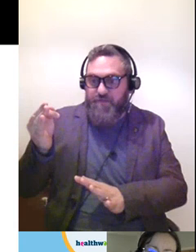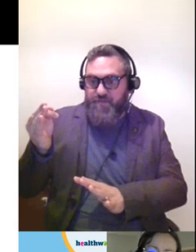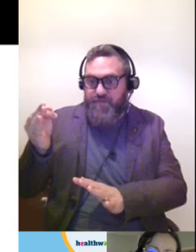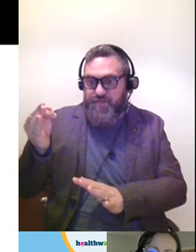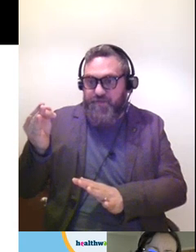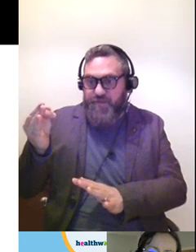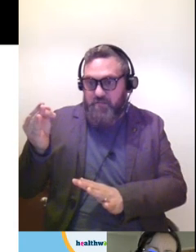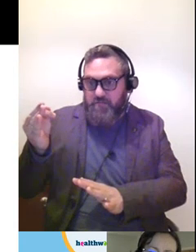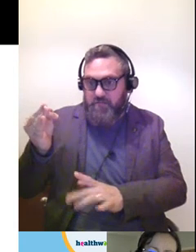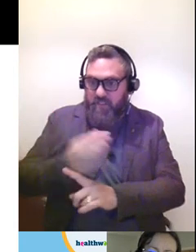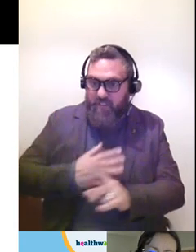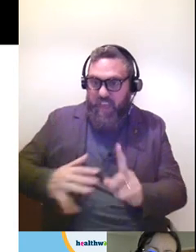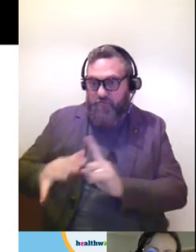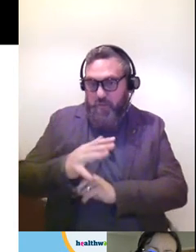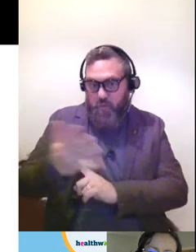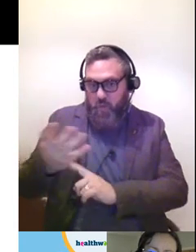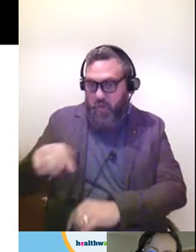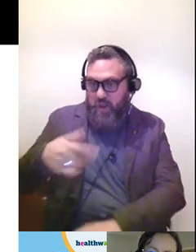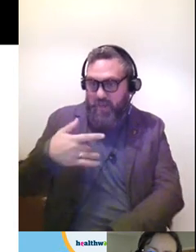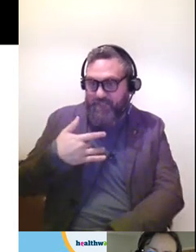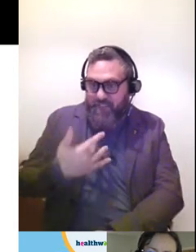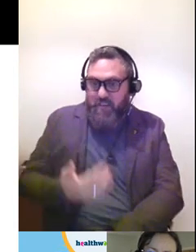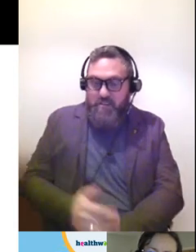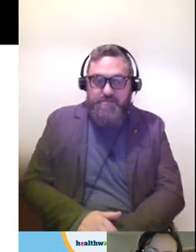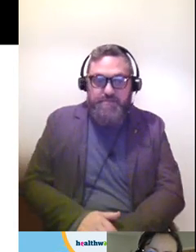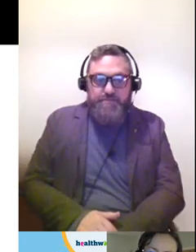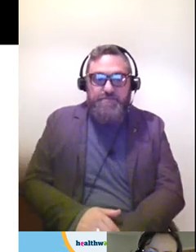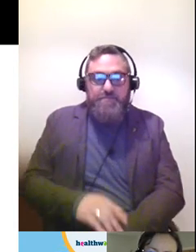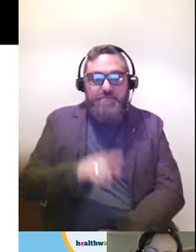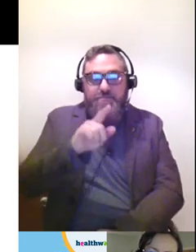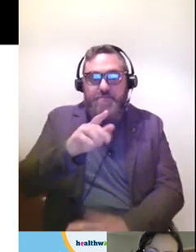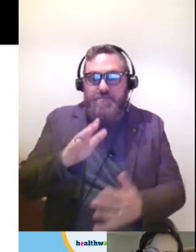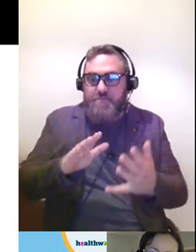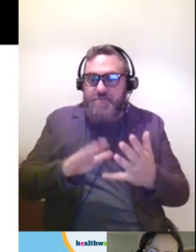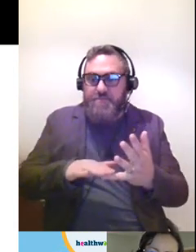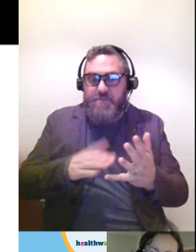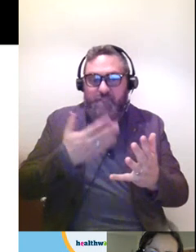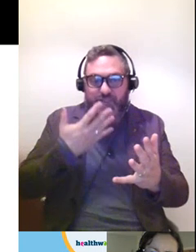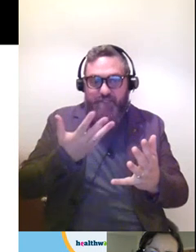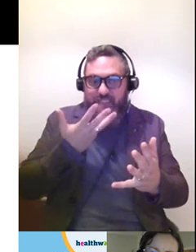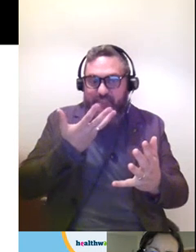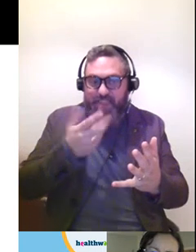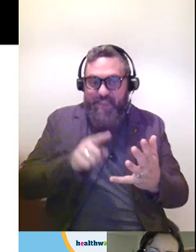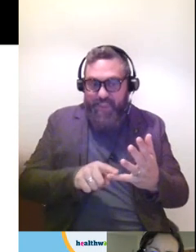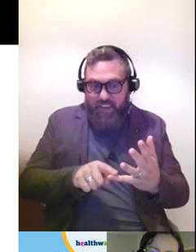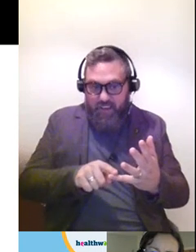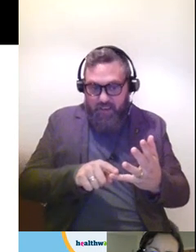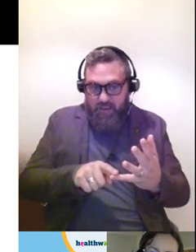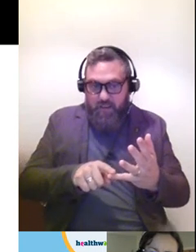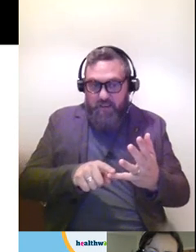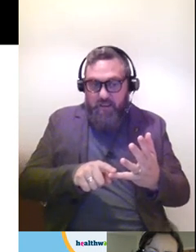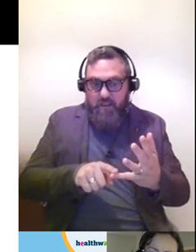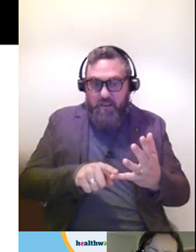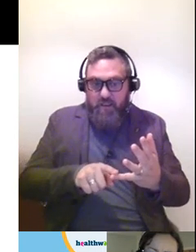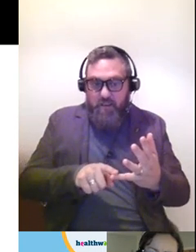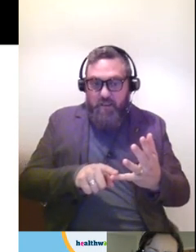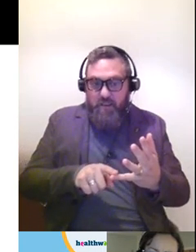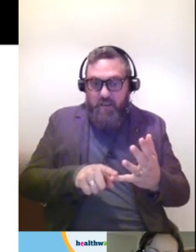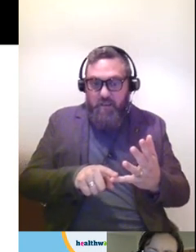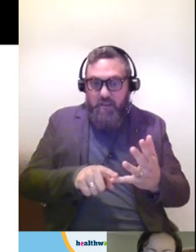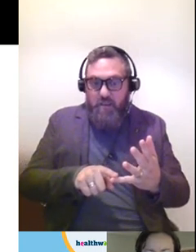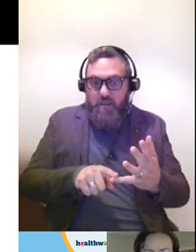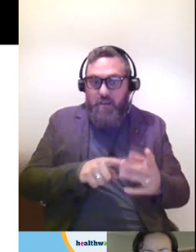improve the environments and places that we live in. The last priority in terms of promoting and protecting health is